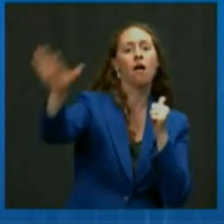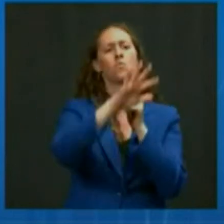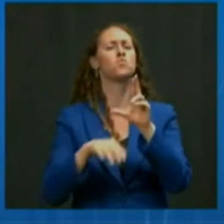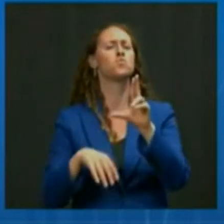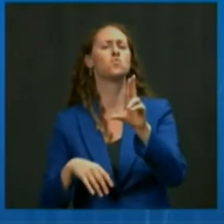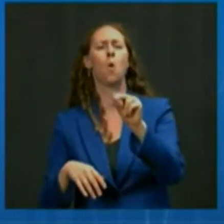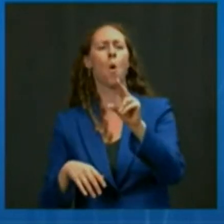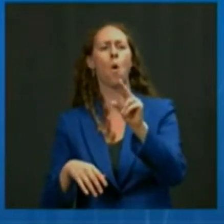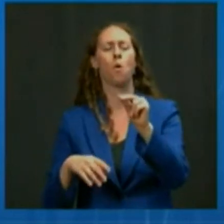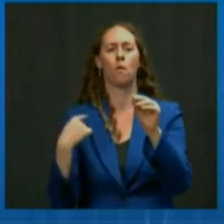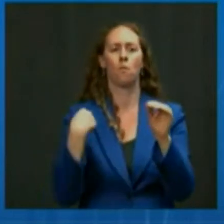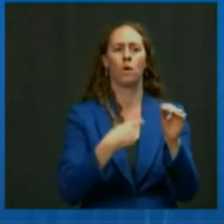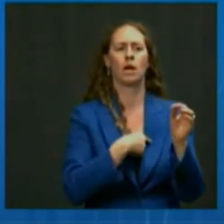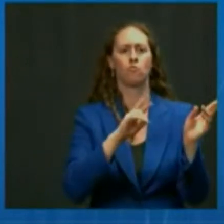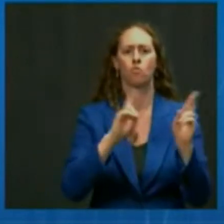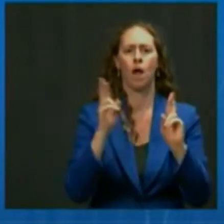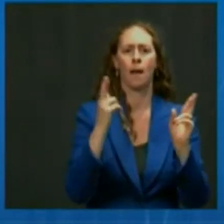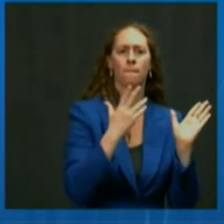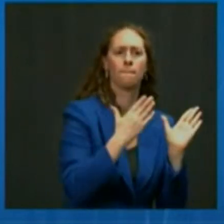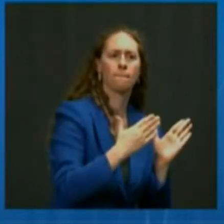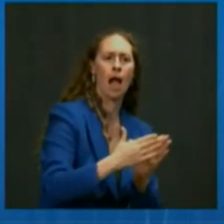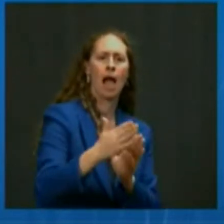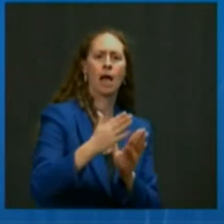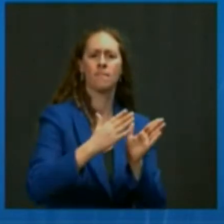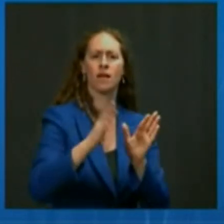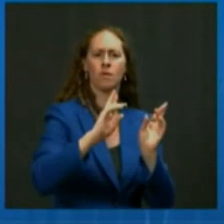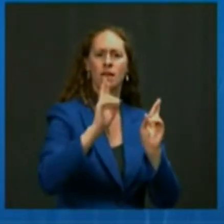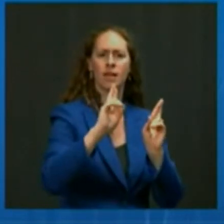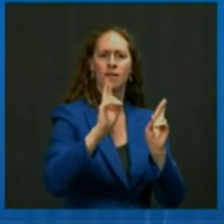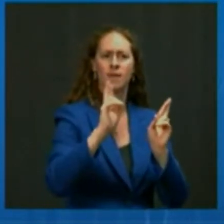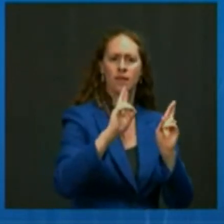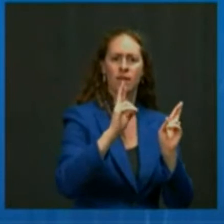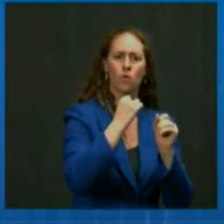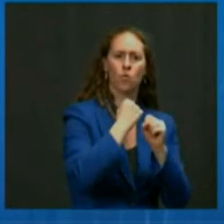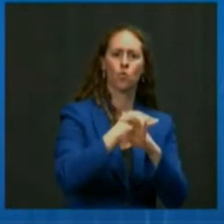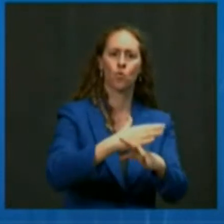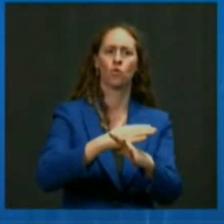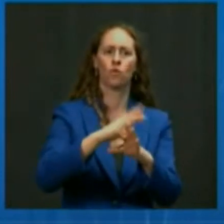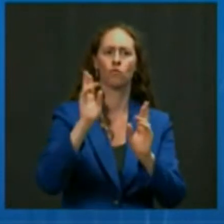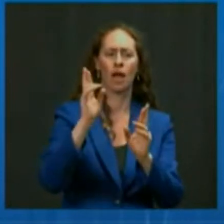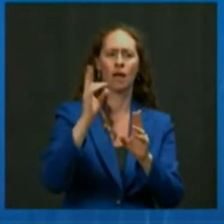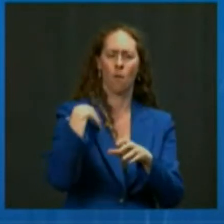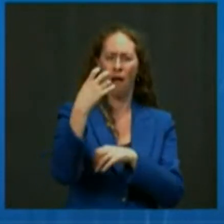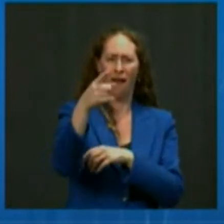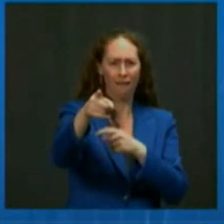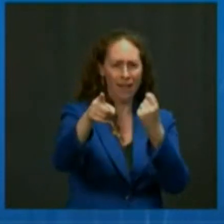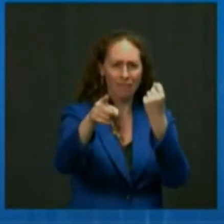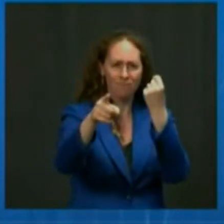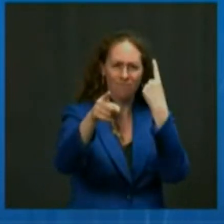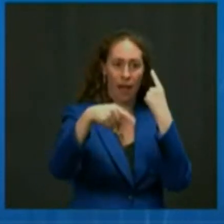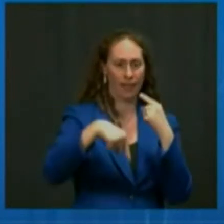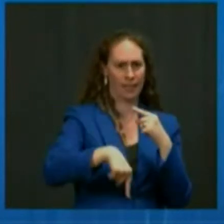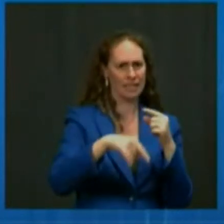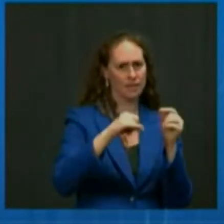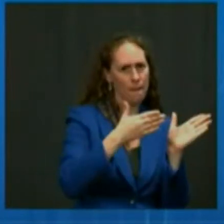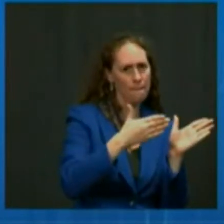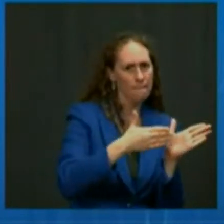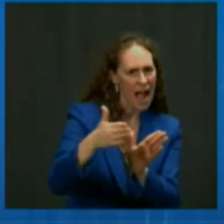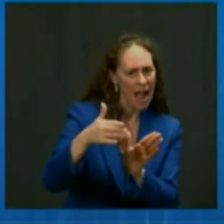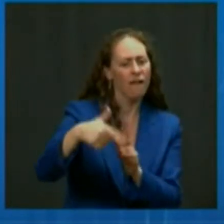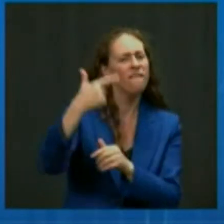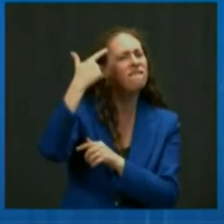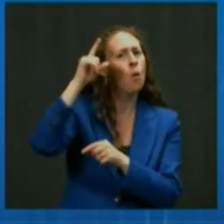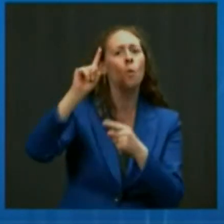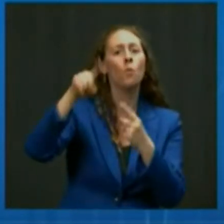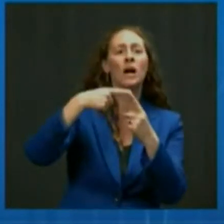for the future. And that's extremely important. We want people to understand it. This is a plan for the future, and it's based on an assessment